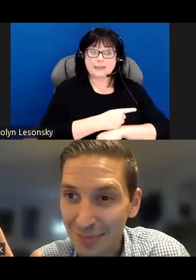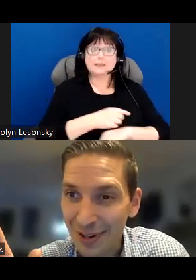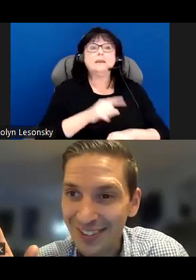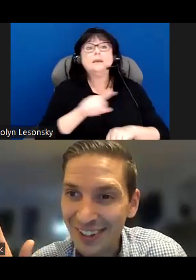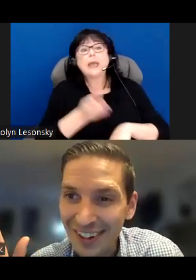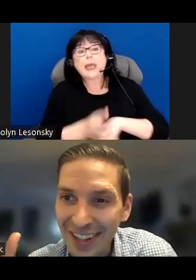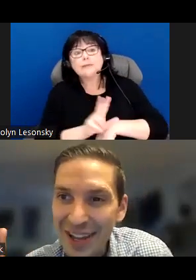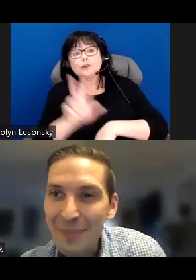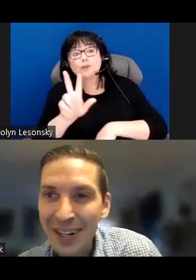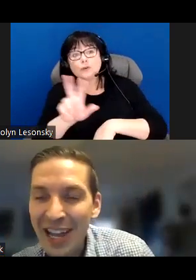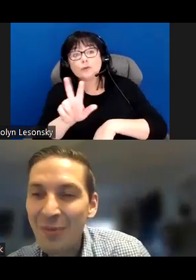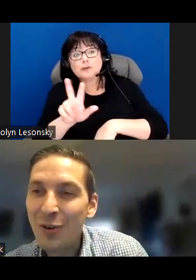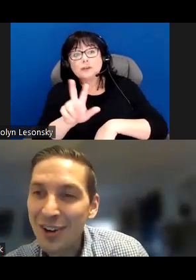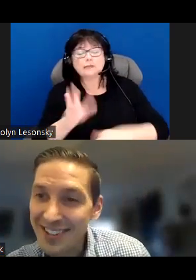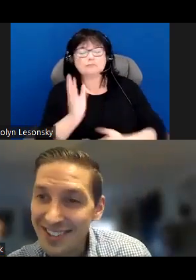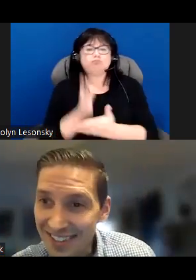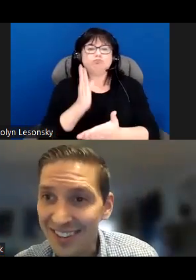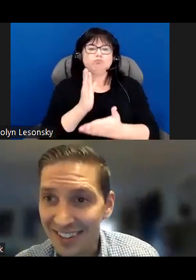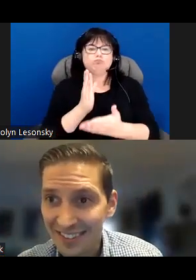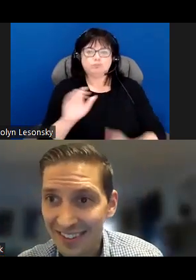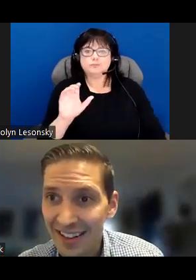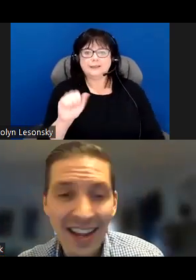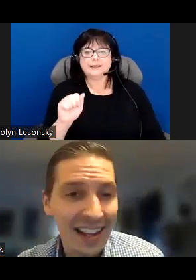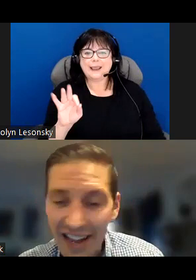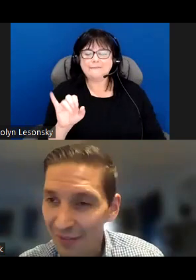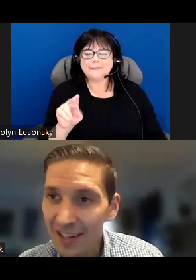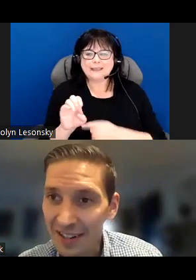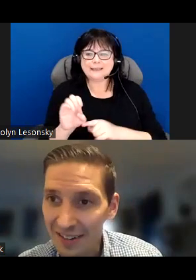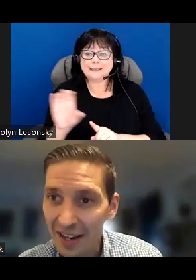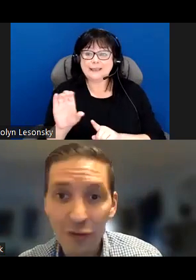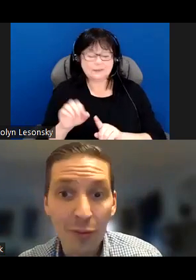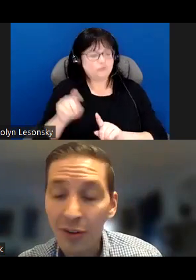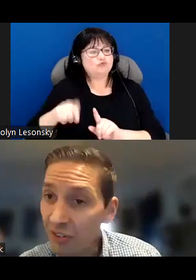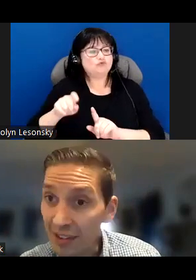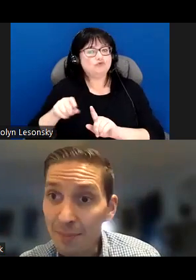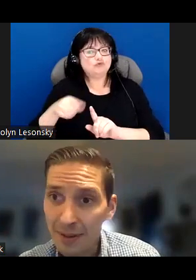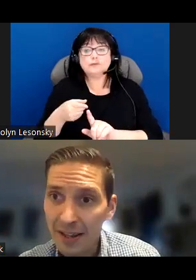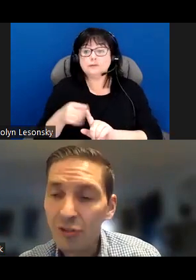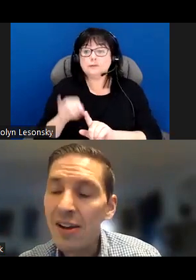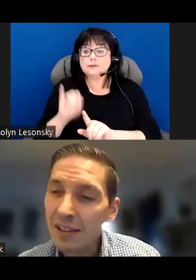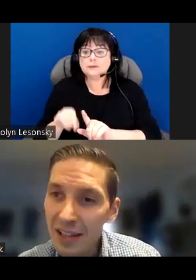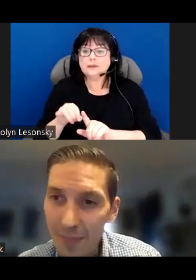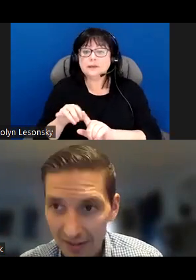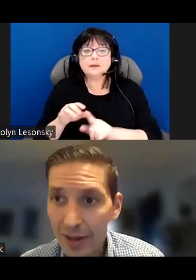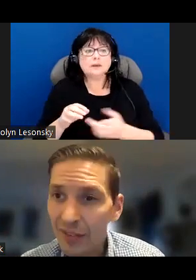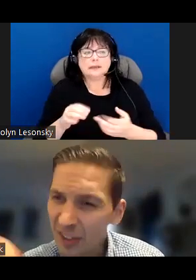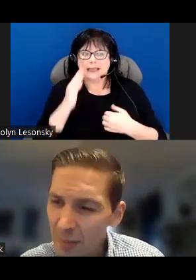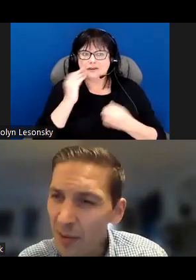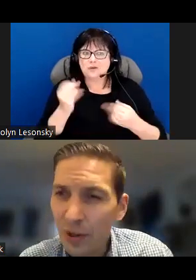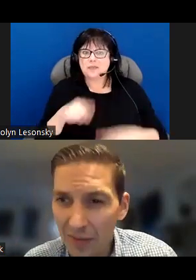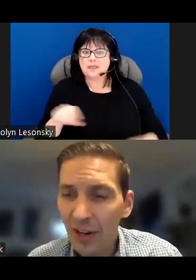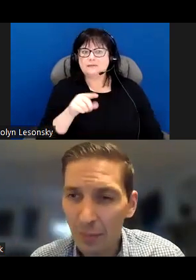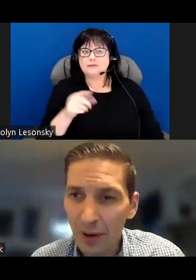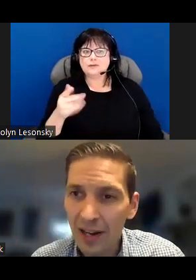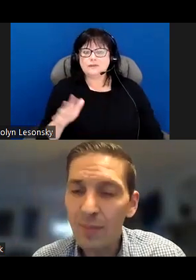to start dropping off the call. But again, we're trying to distance that caffeine intake from our sleep, trying to limit the amount of